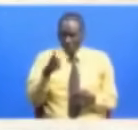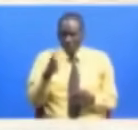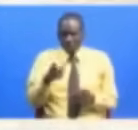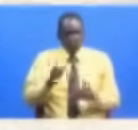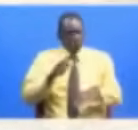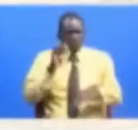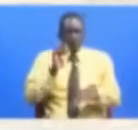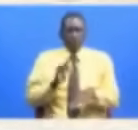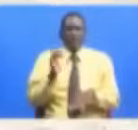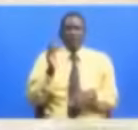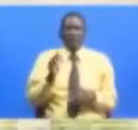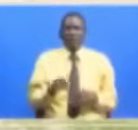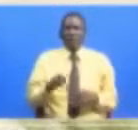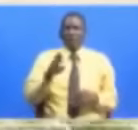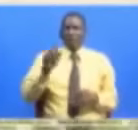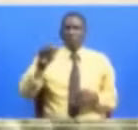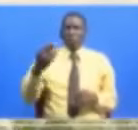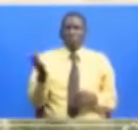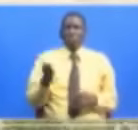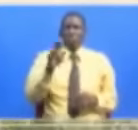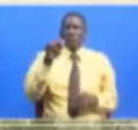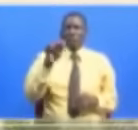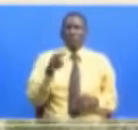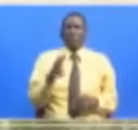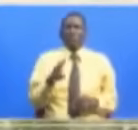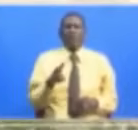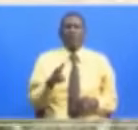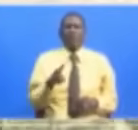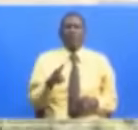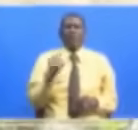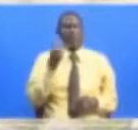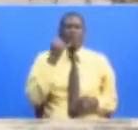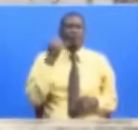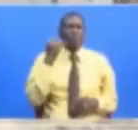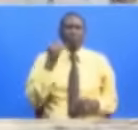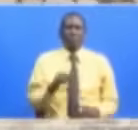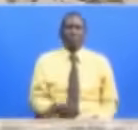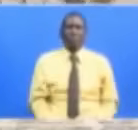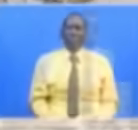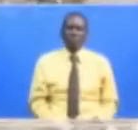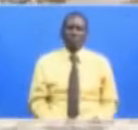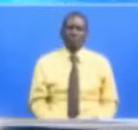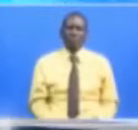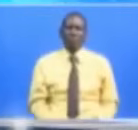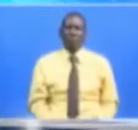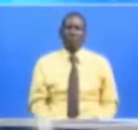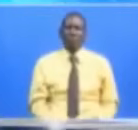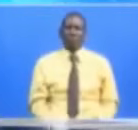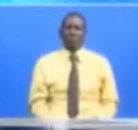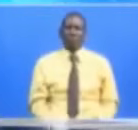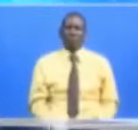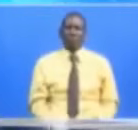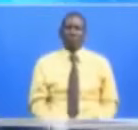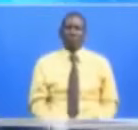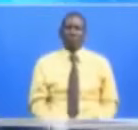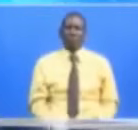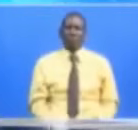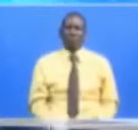footage was tampered with. Ruth Sarmui, NTV in Nakuru.